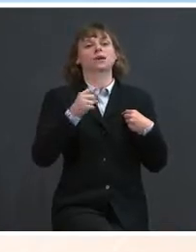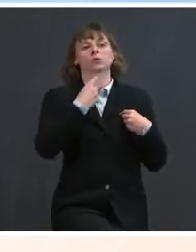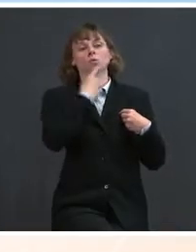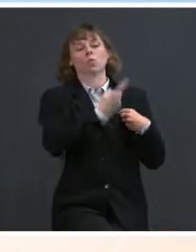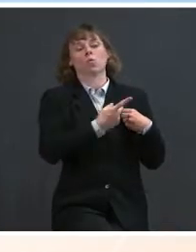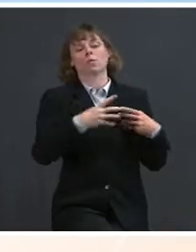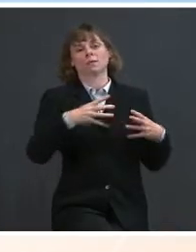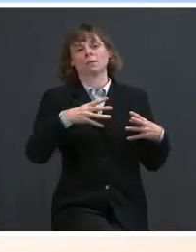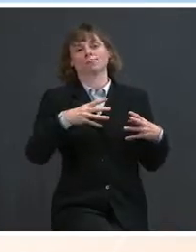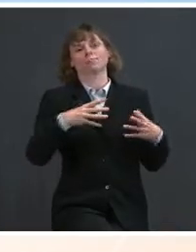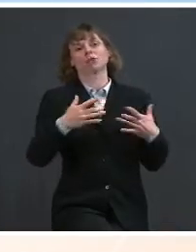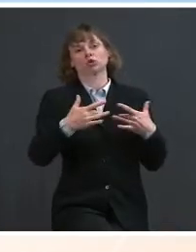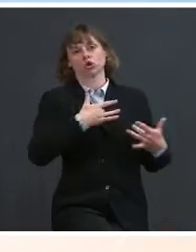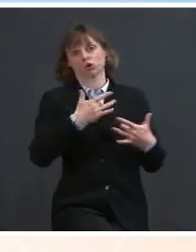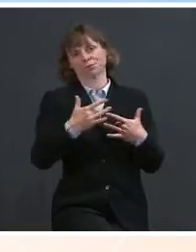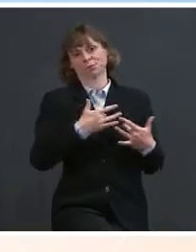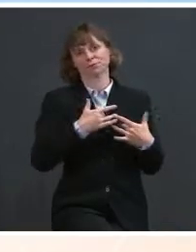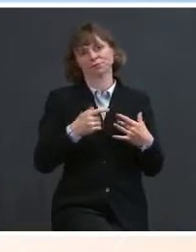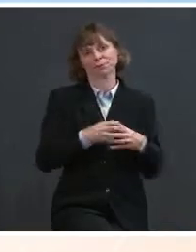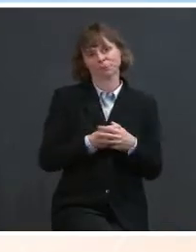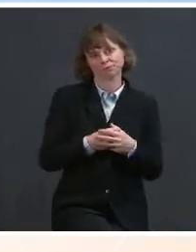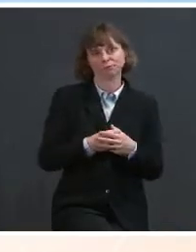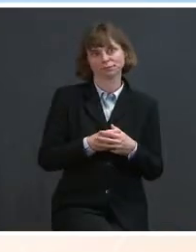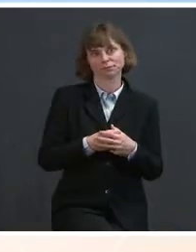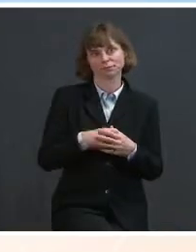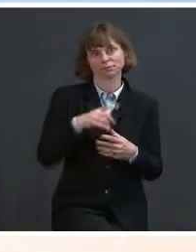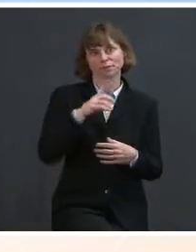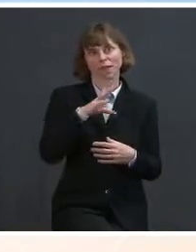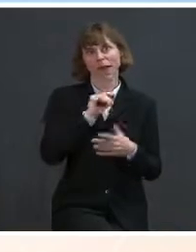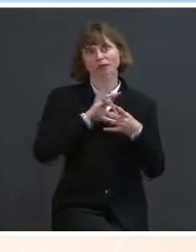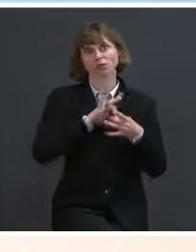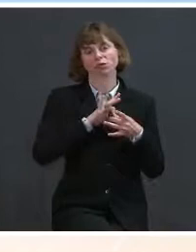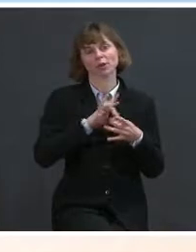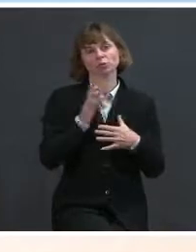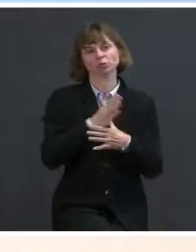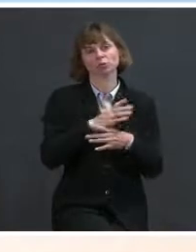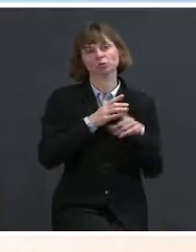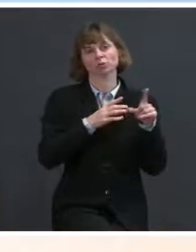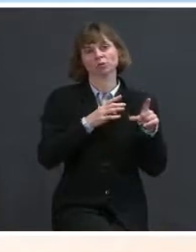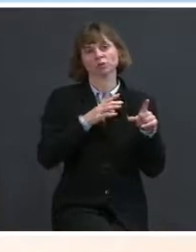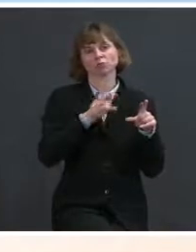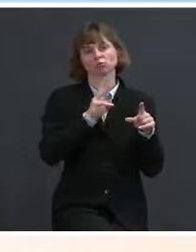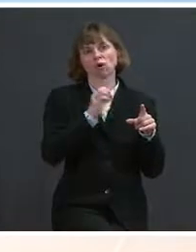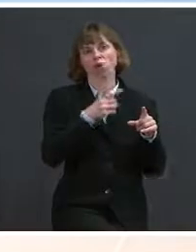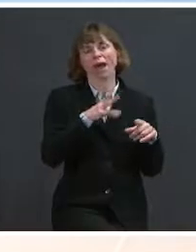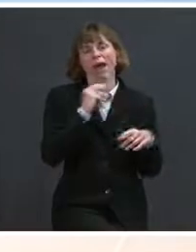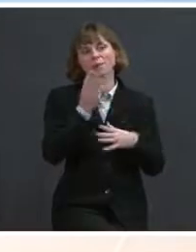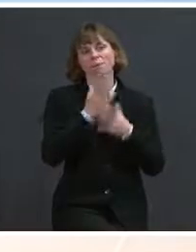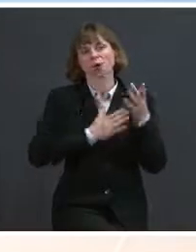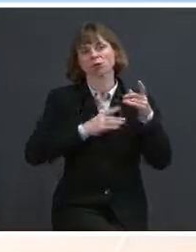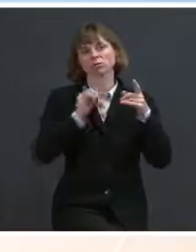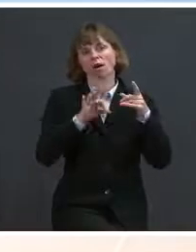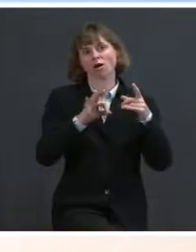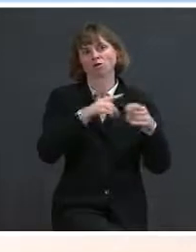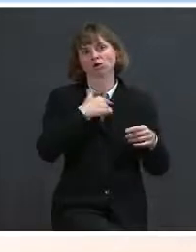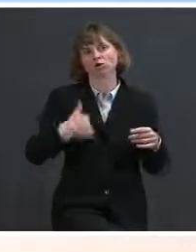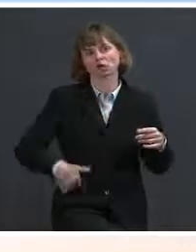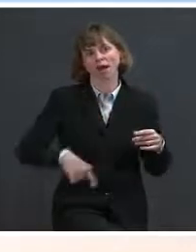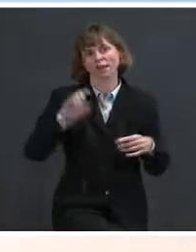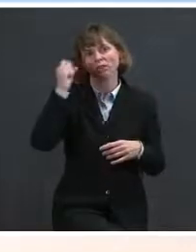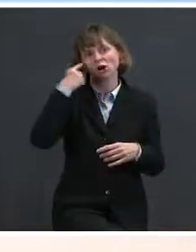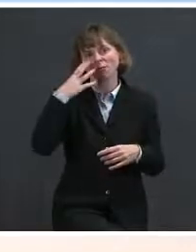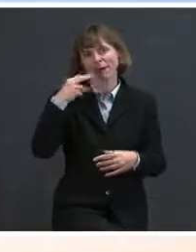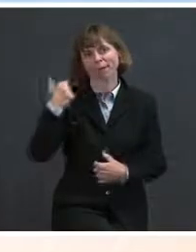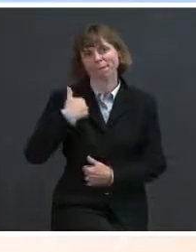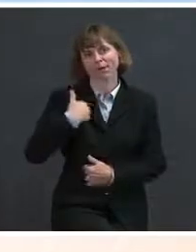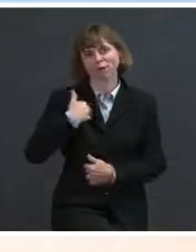Huawei and the relationship between Huawei and elements of the Chinese government and military apparatus. And